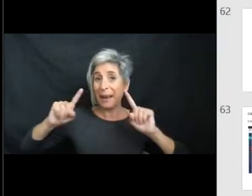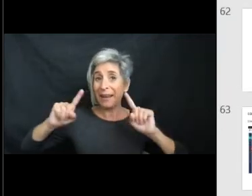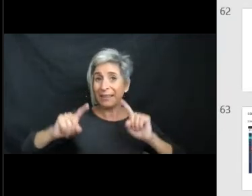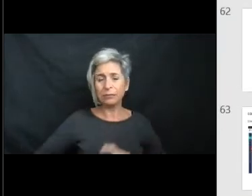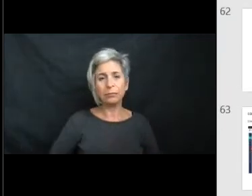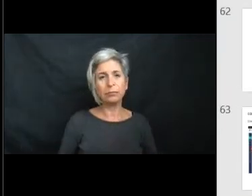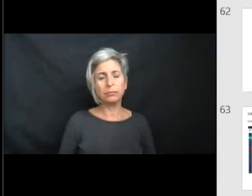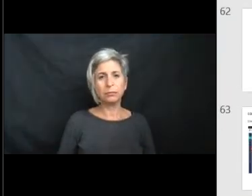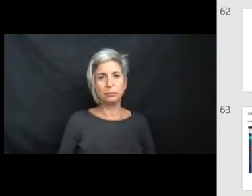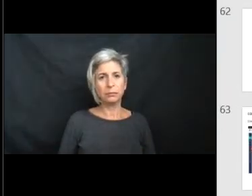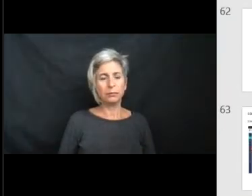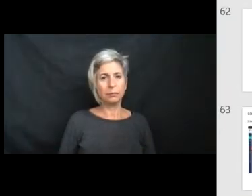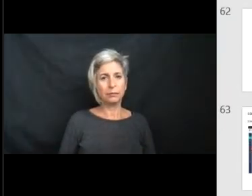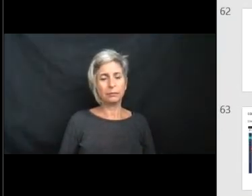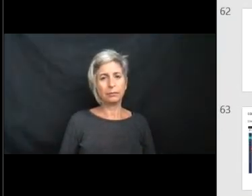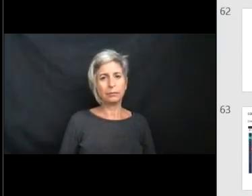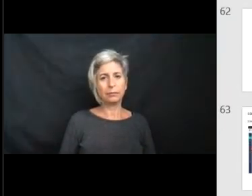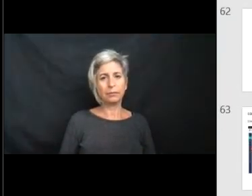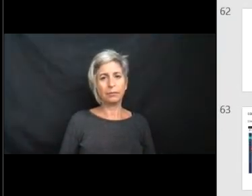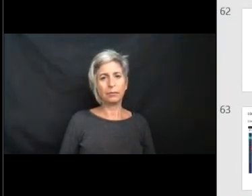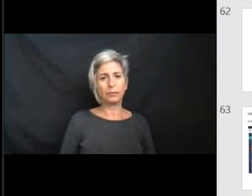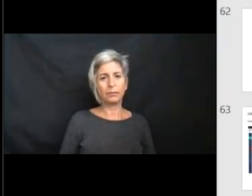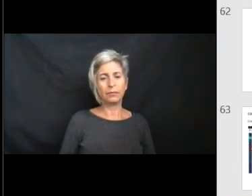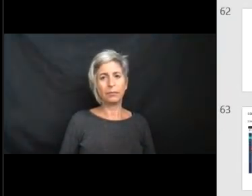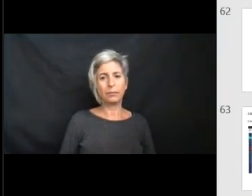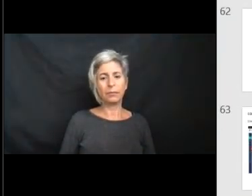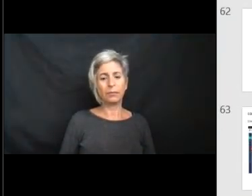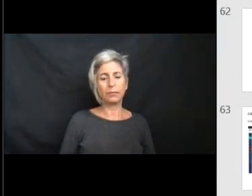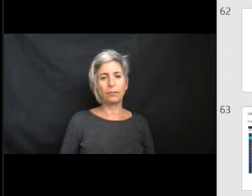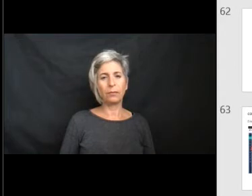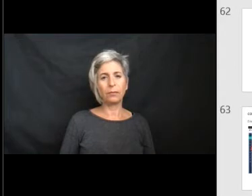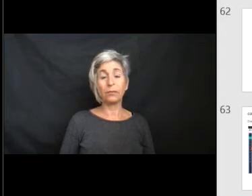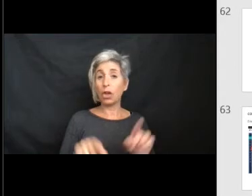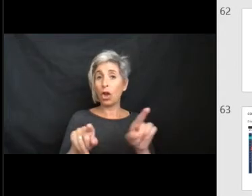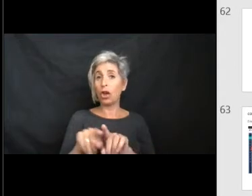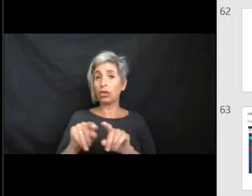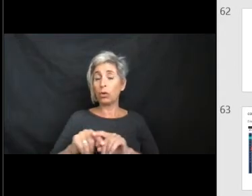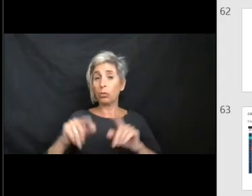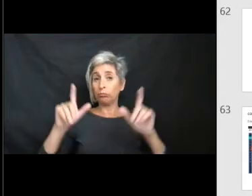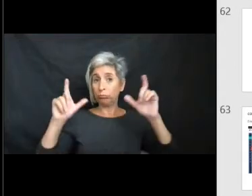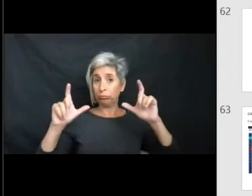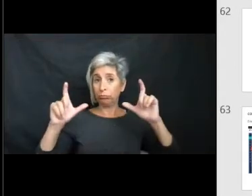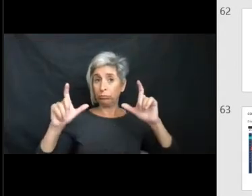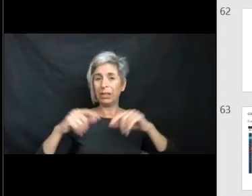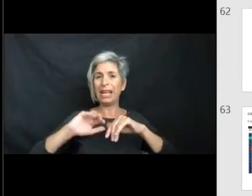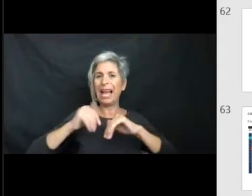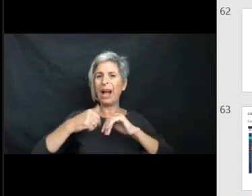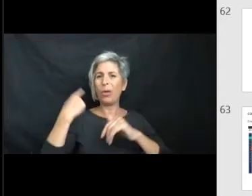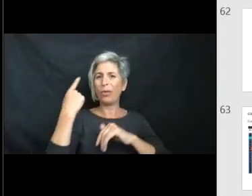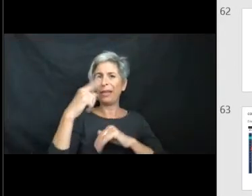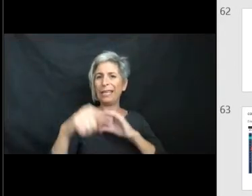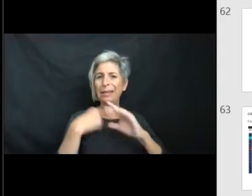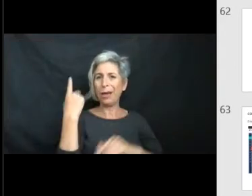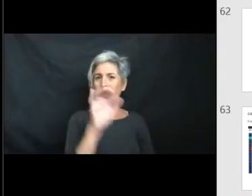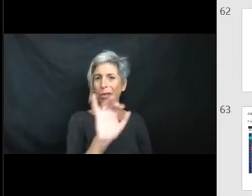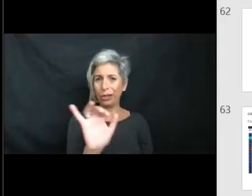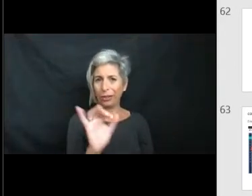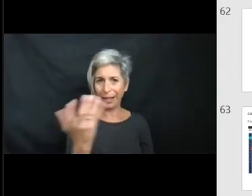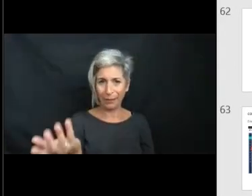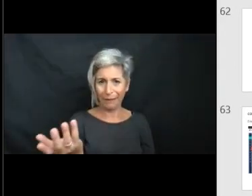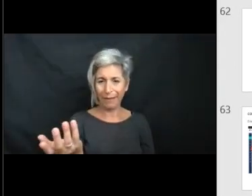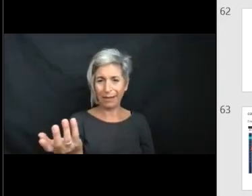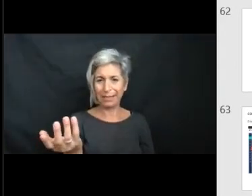So what we have also is a quick screenshot of how that email is going to look. This doesn't cover